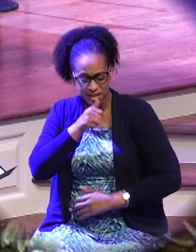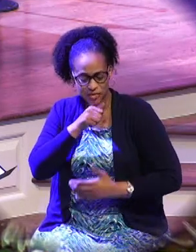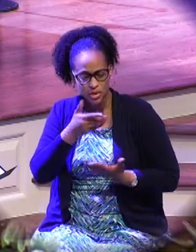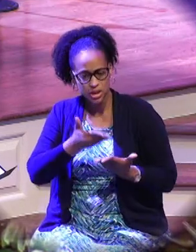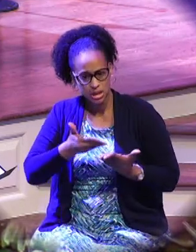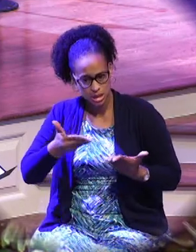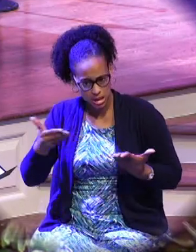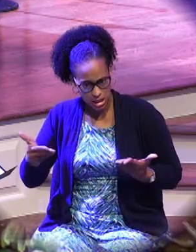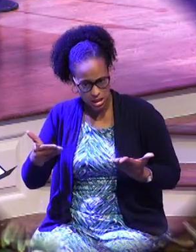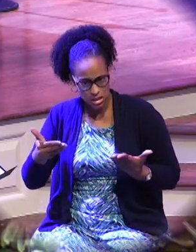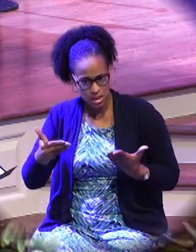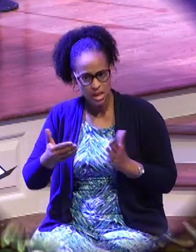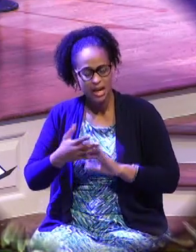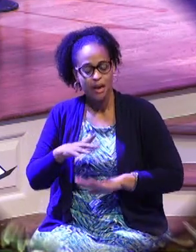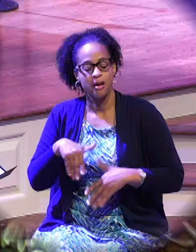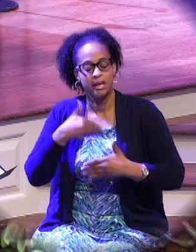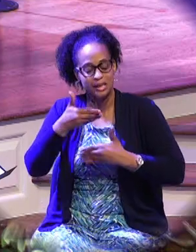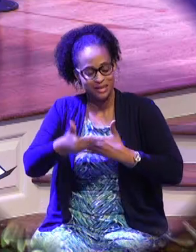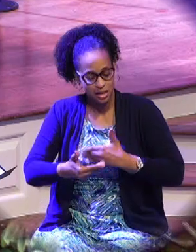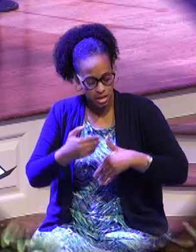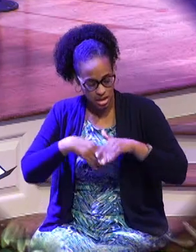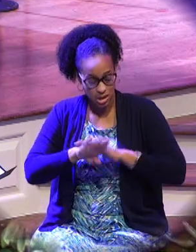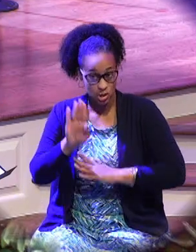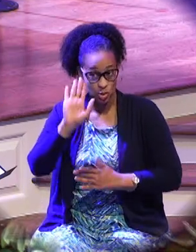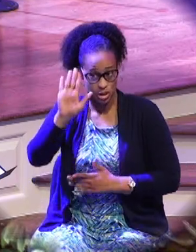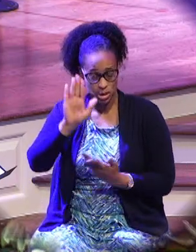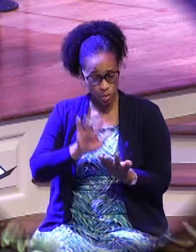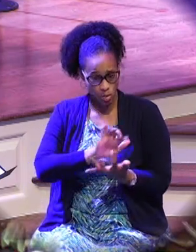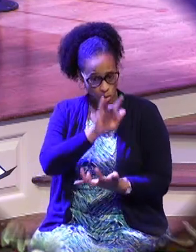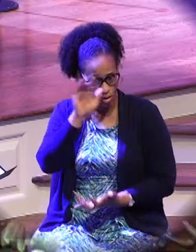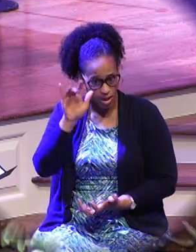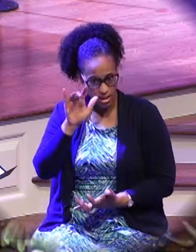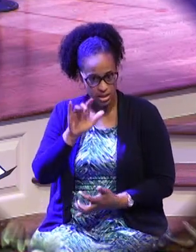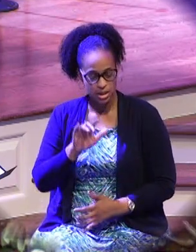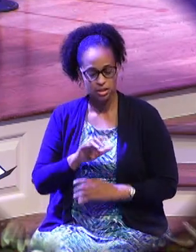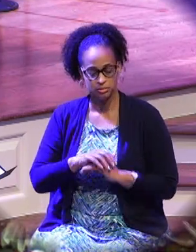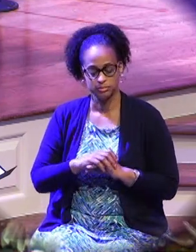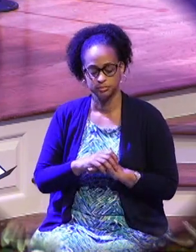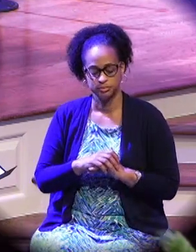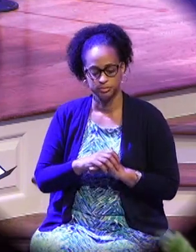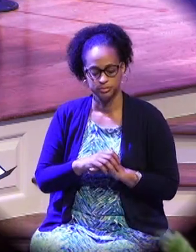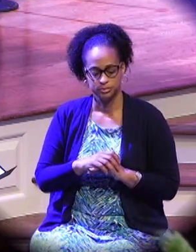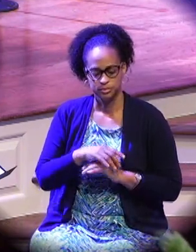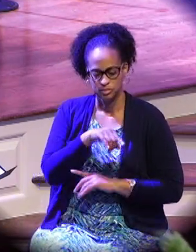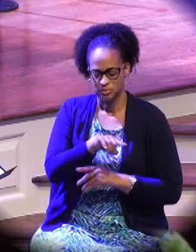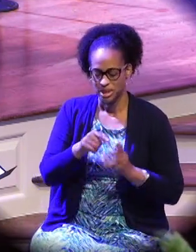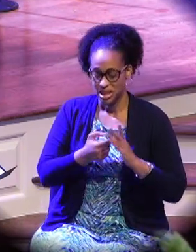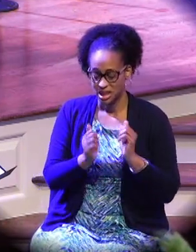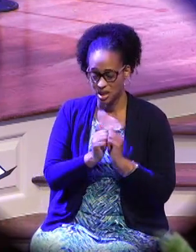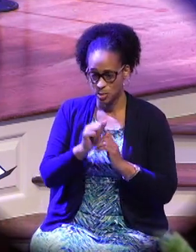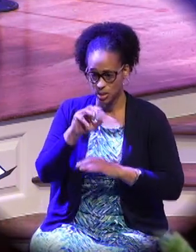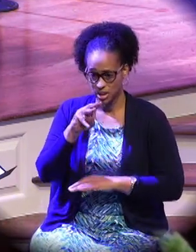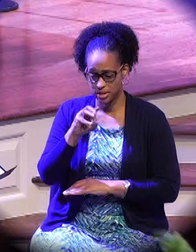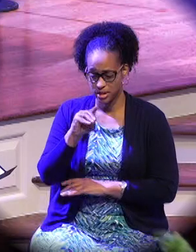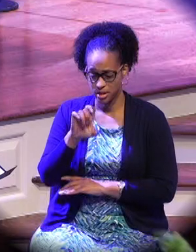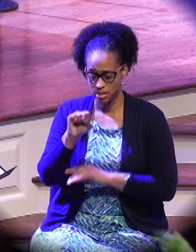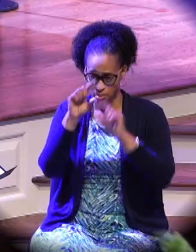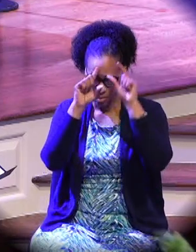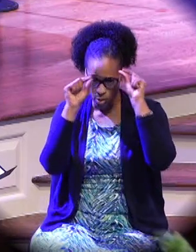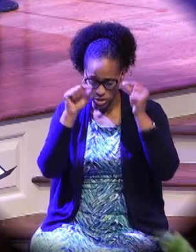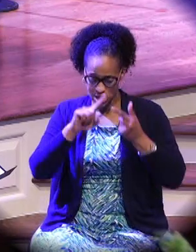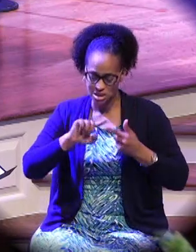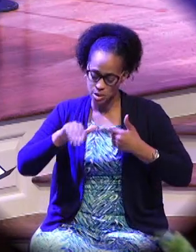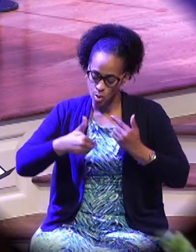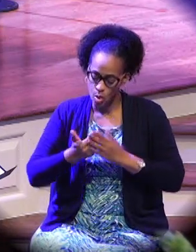things and then enter his glory? Luke adds, and beginning with Moses and all the prophets,